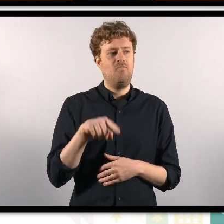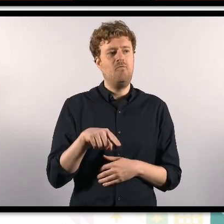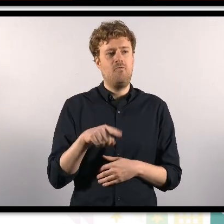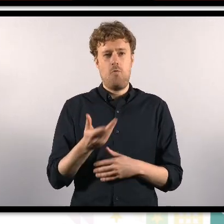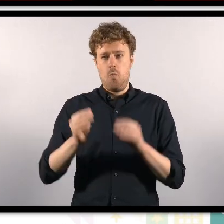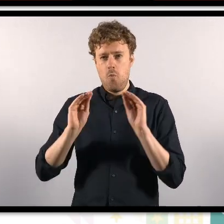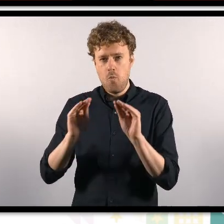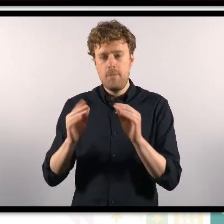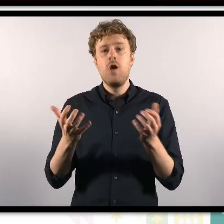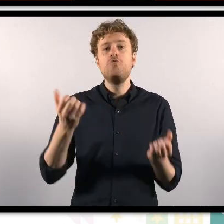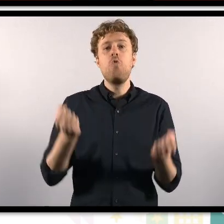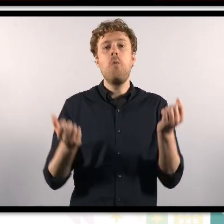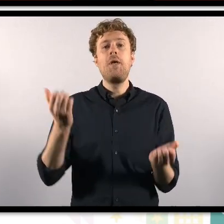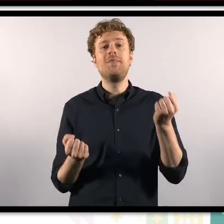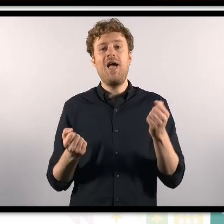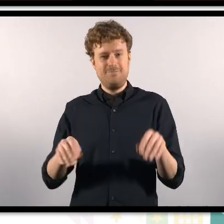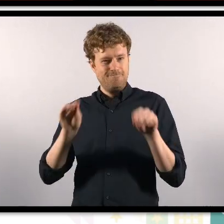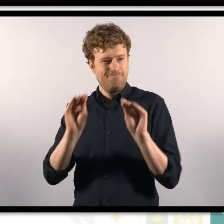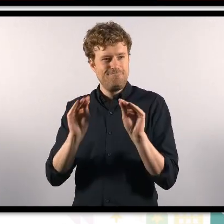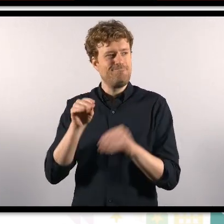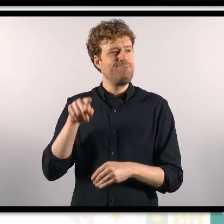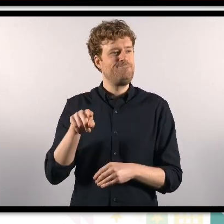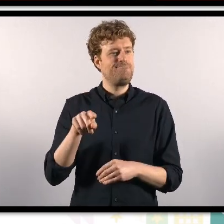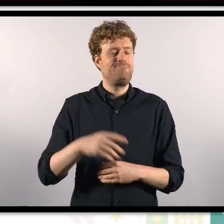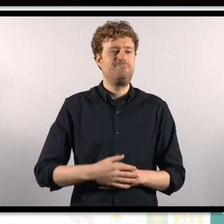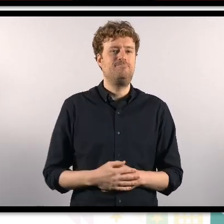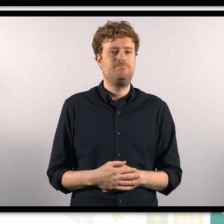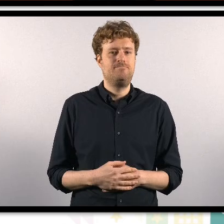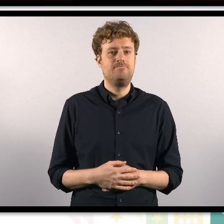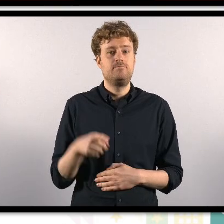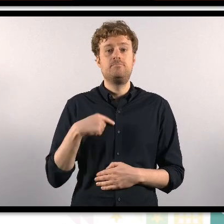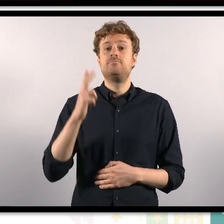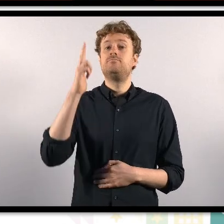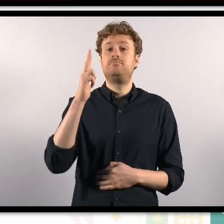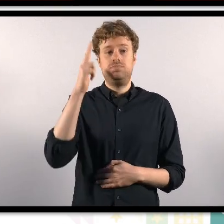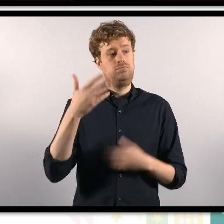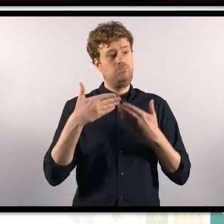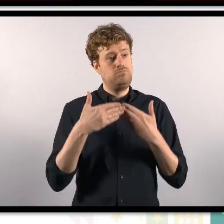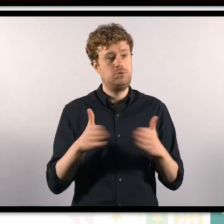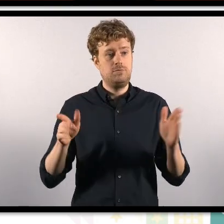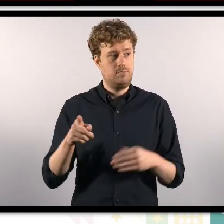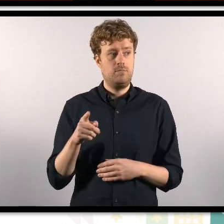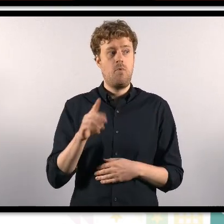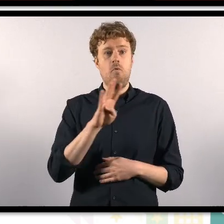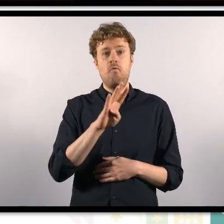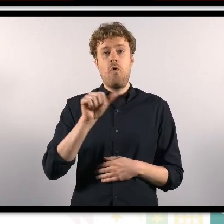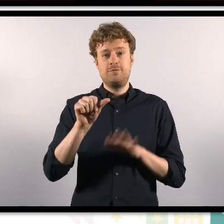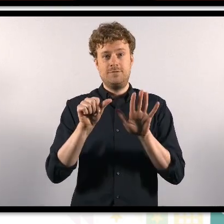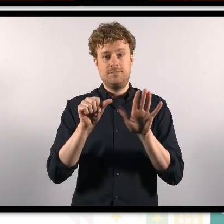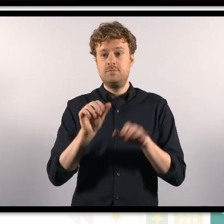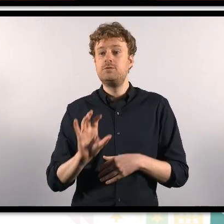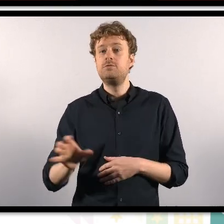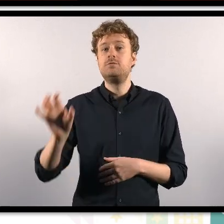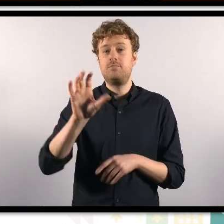and I hope next year I can come up with an update to show more maintainers and contributors in that part of the world. But we're officially kicking things off in May